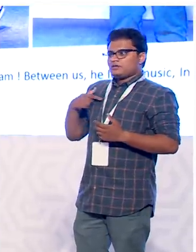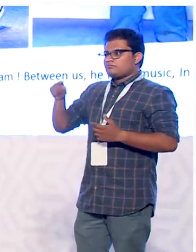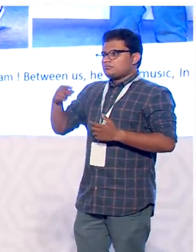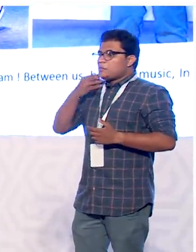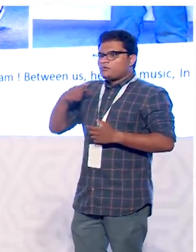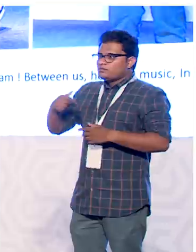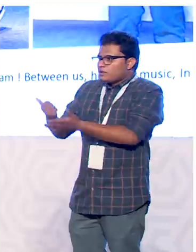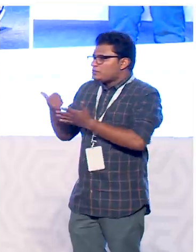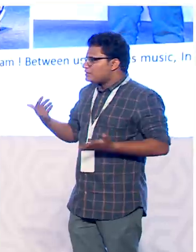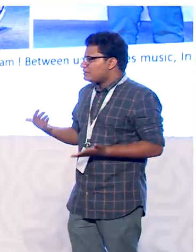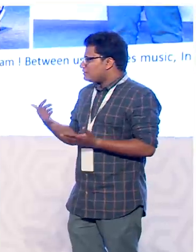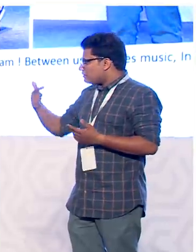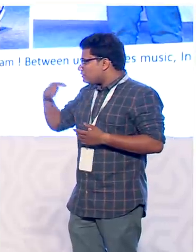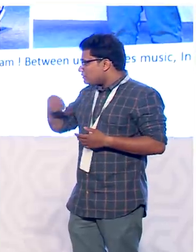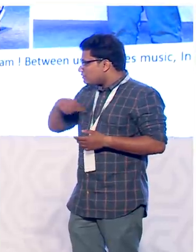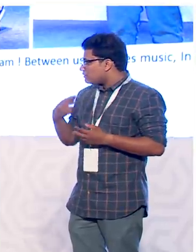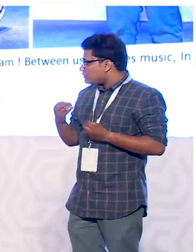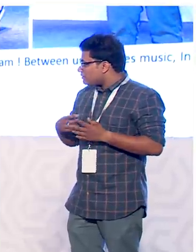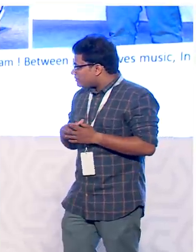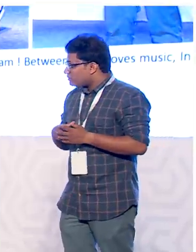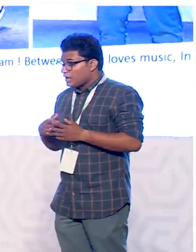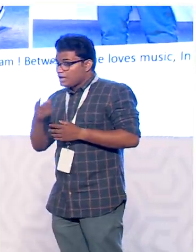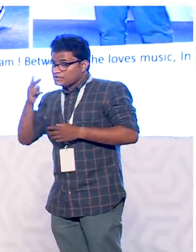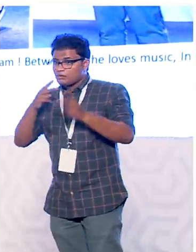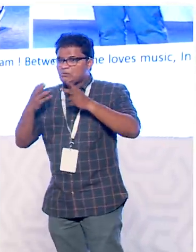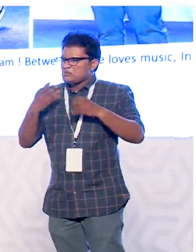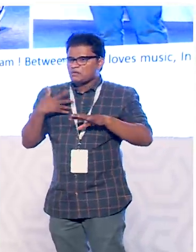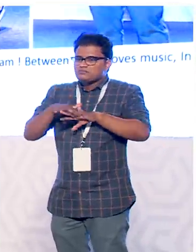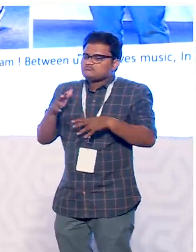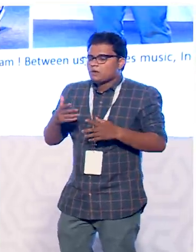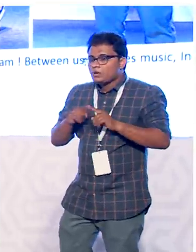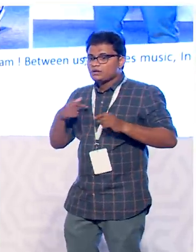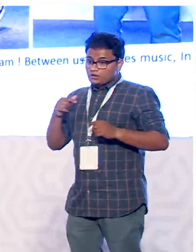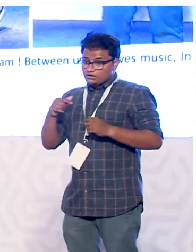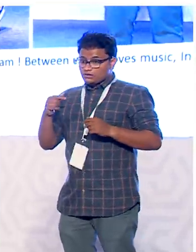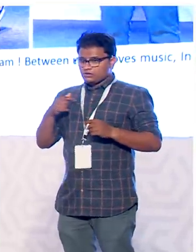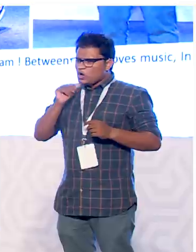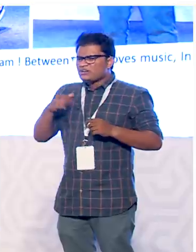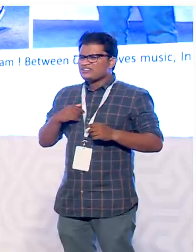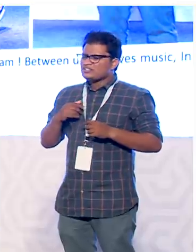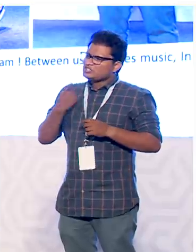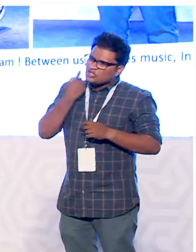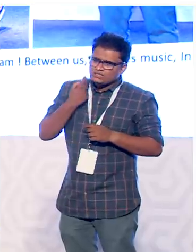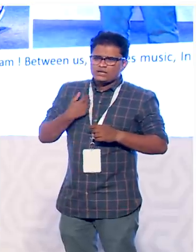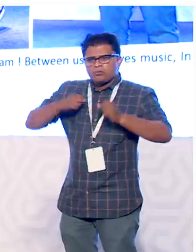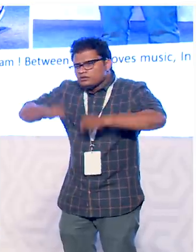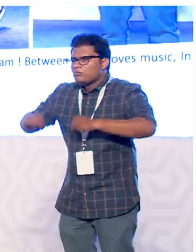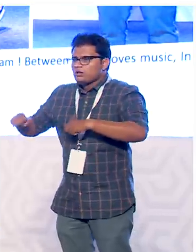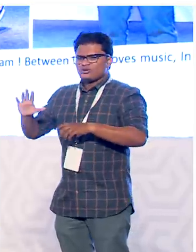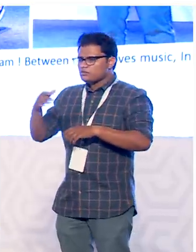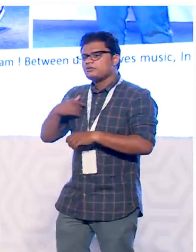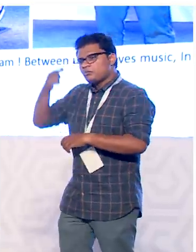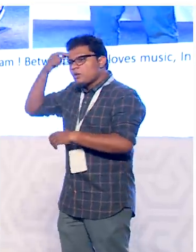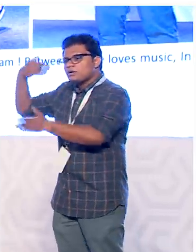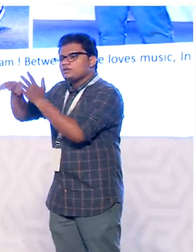thing. I run an NGO for single women, and it's not just ability is a problem in the society.